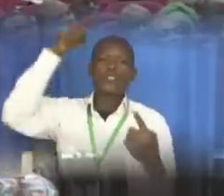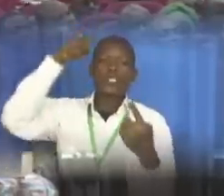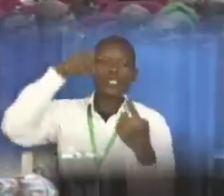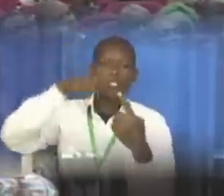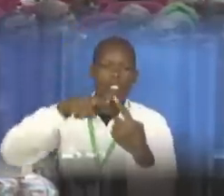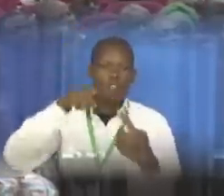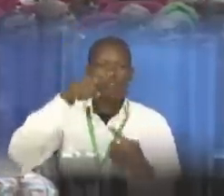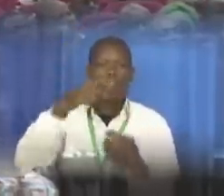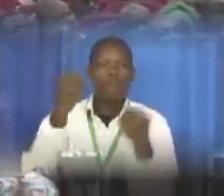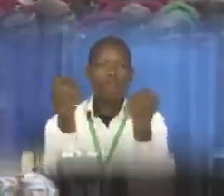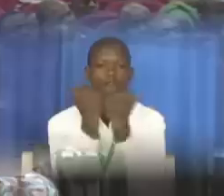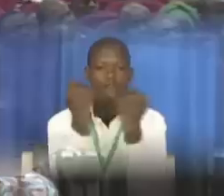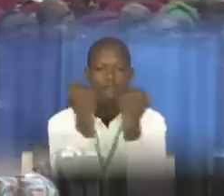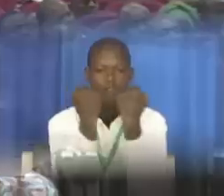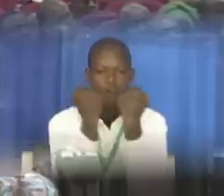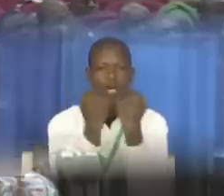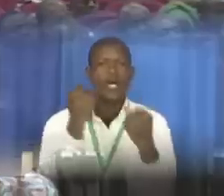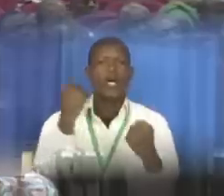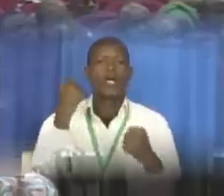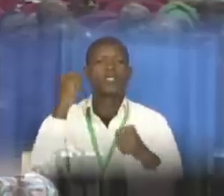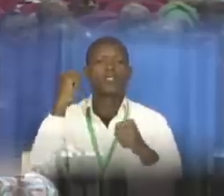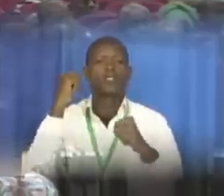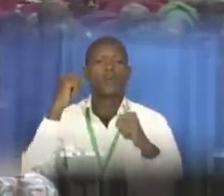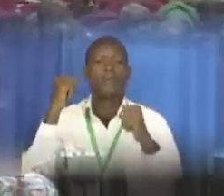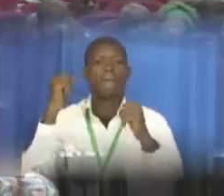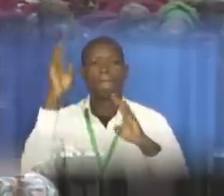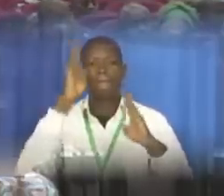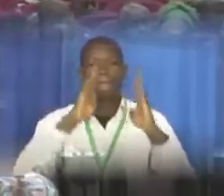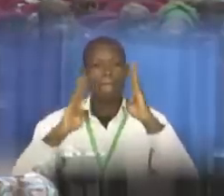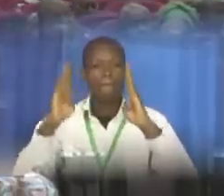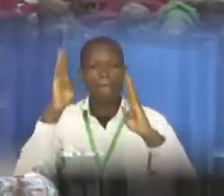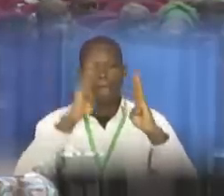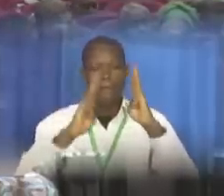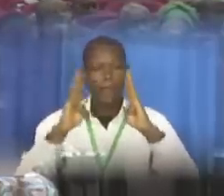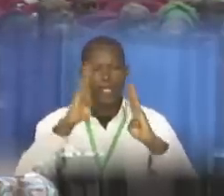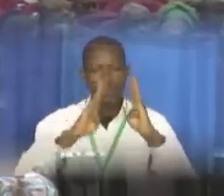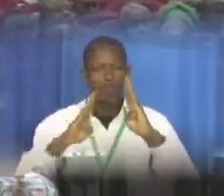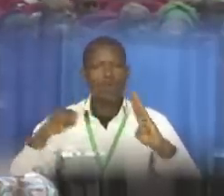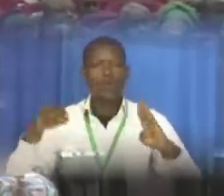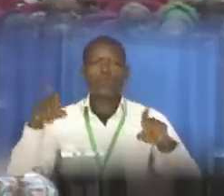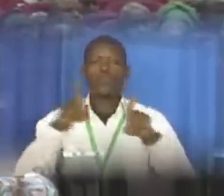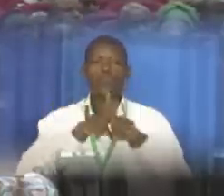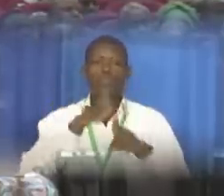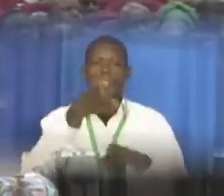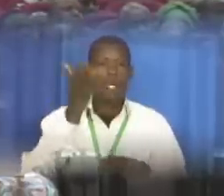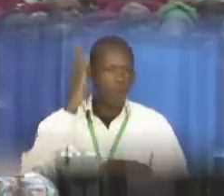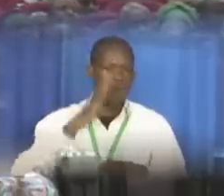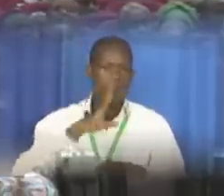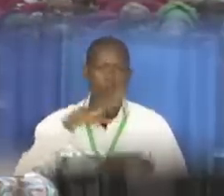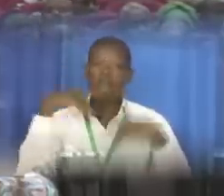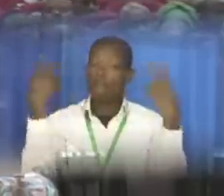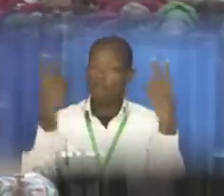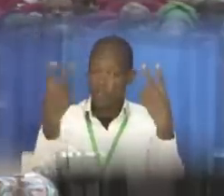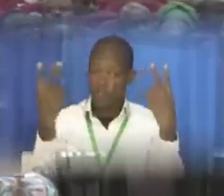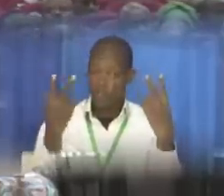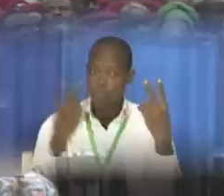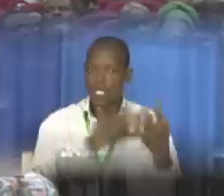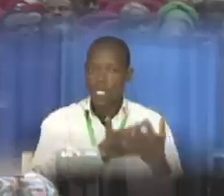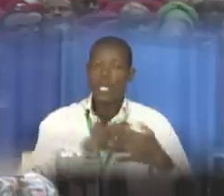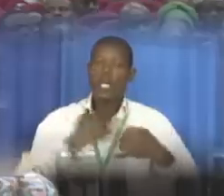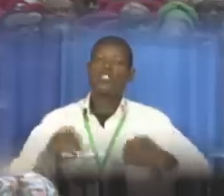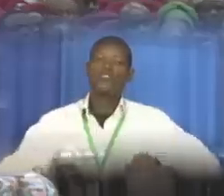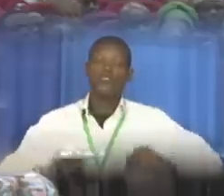but there will be victories. So there will be joy. And